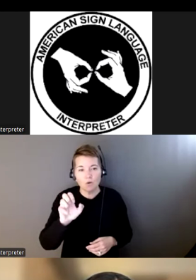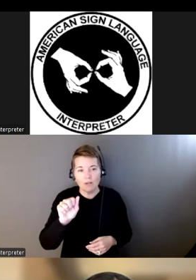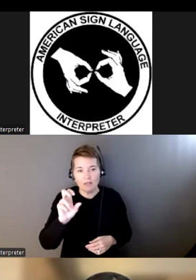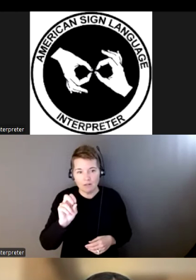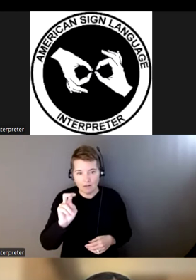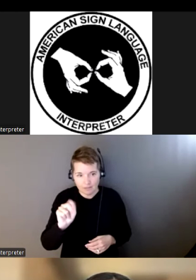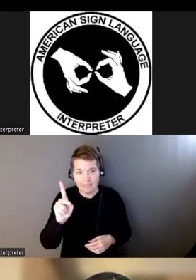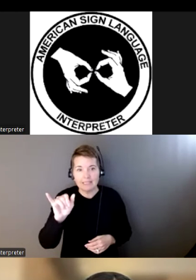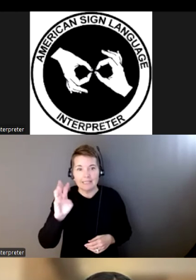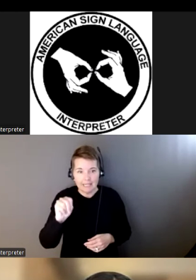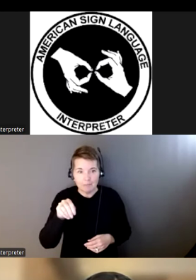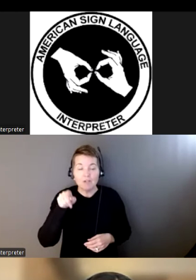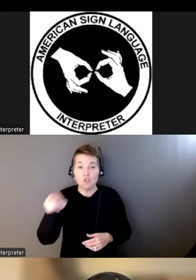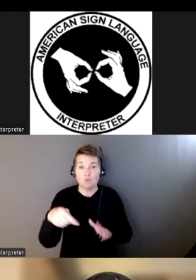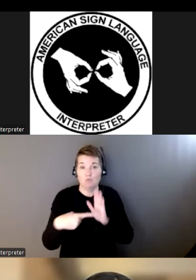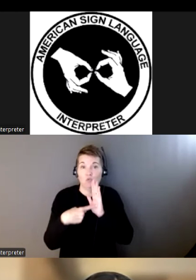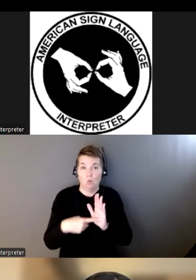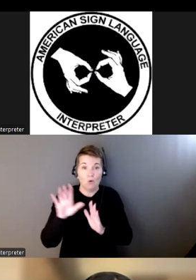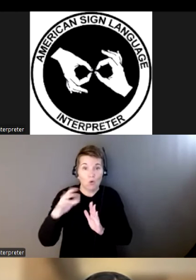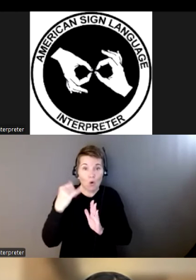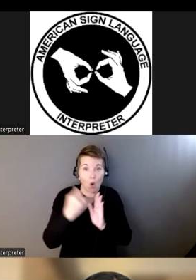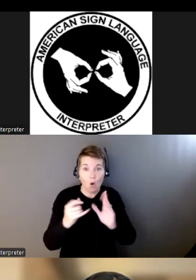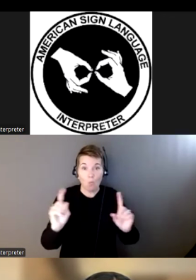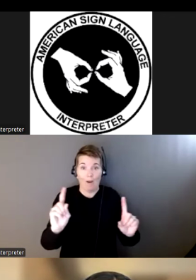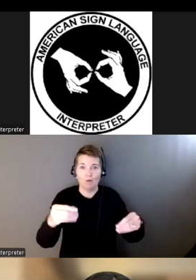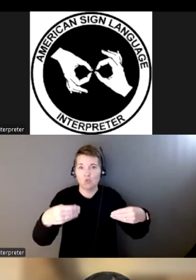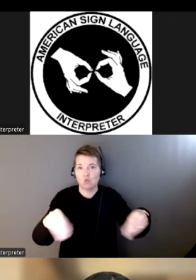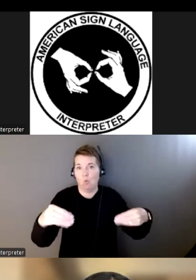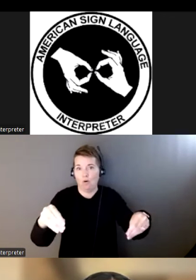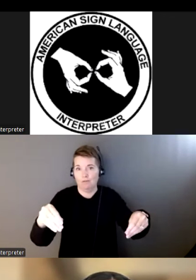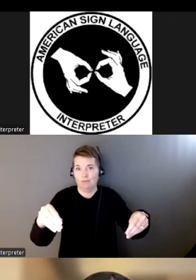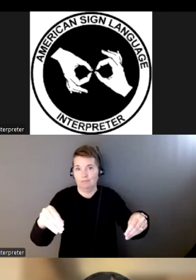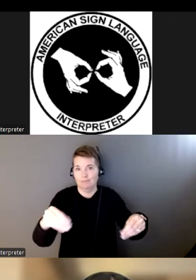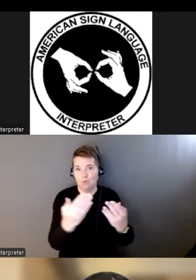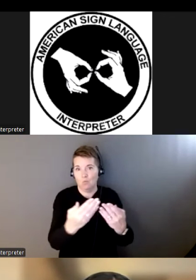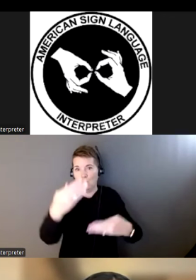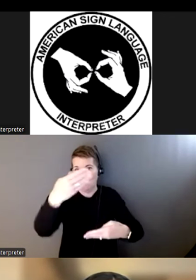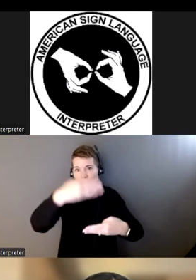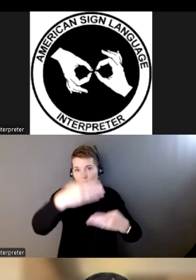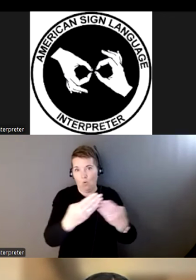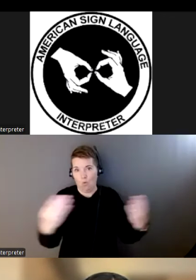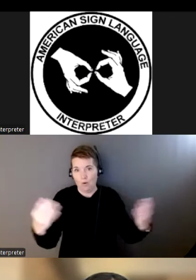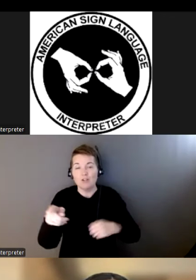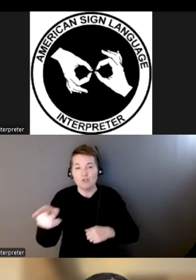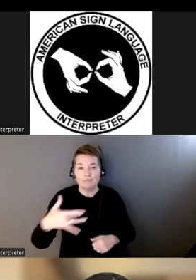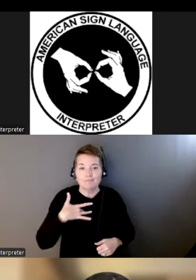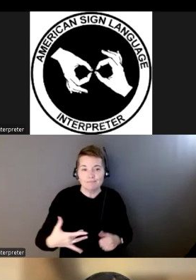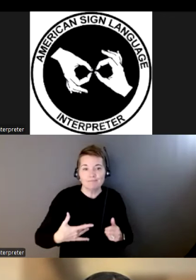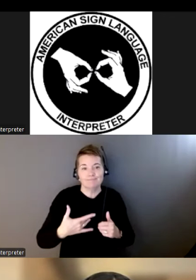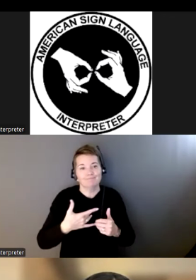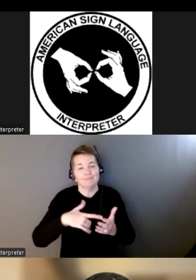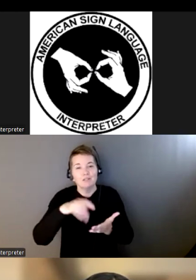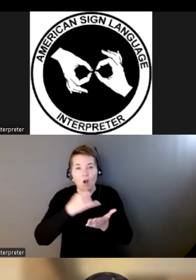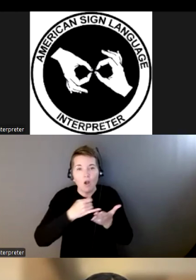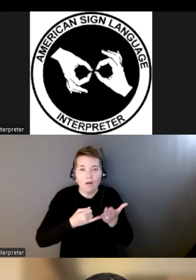at a storefront window. She's a children's picture book artist, educator, and